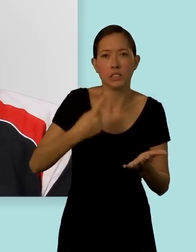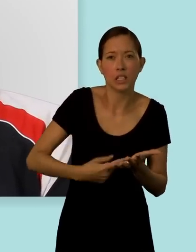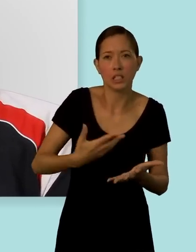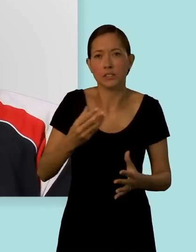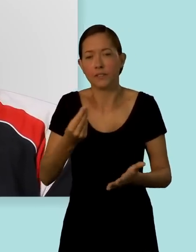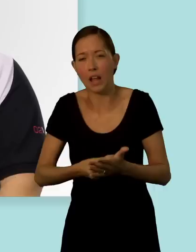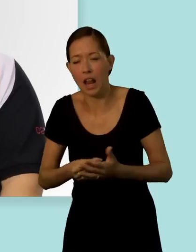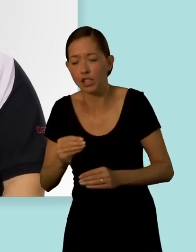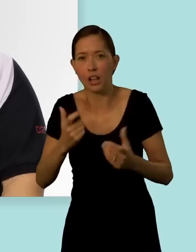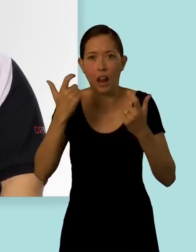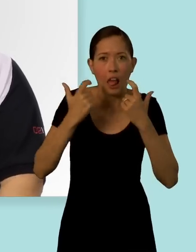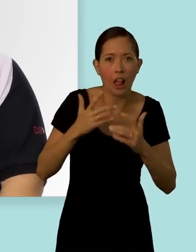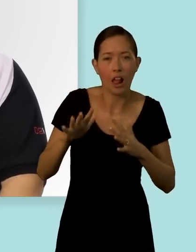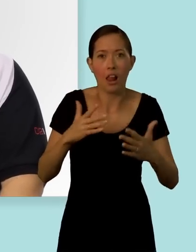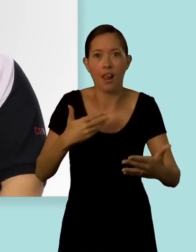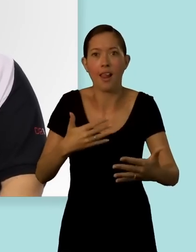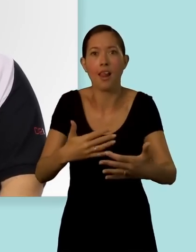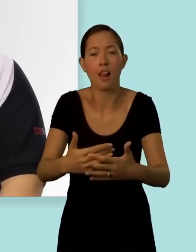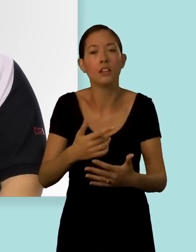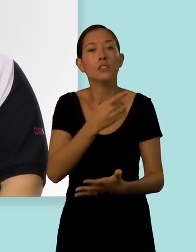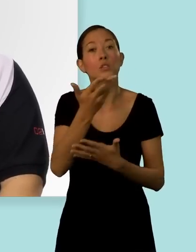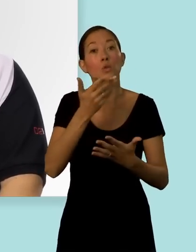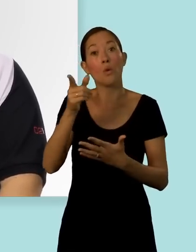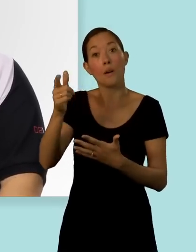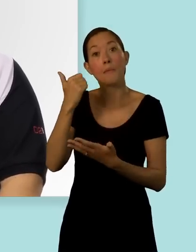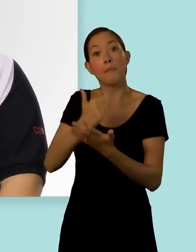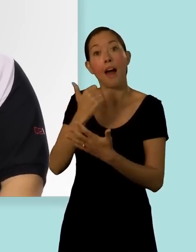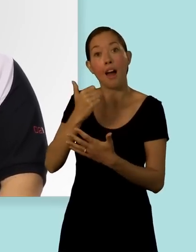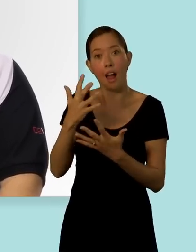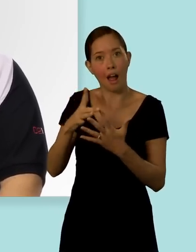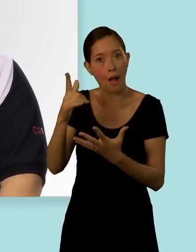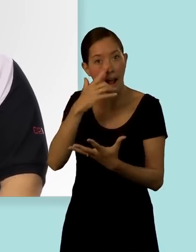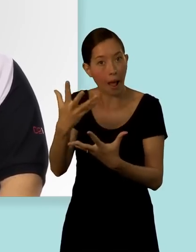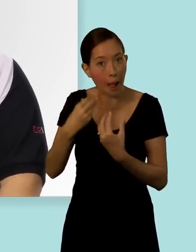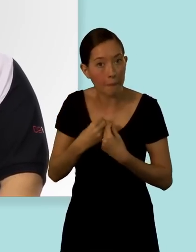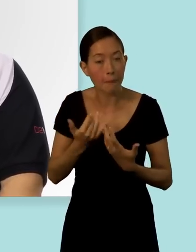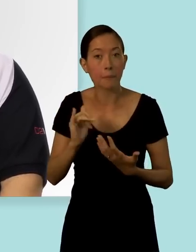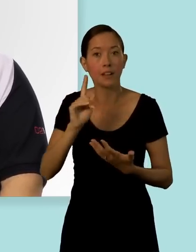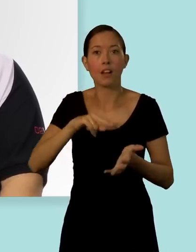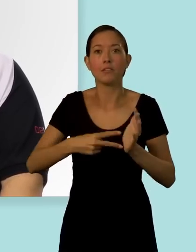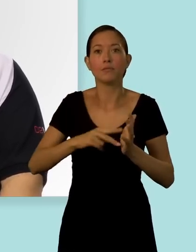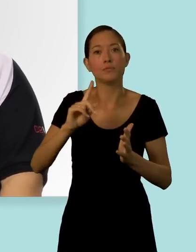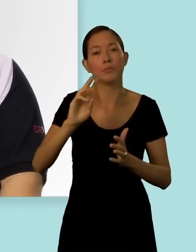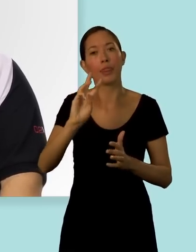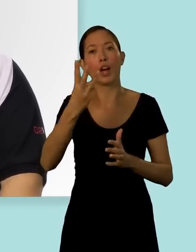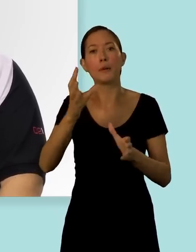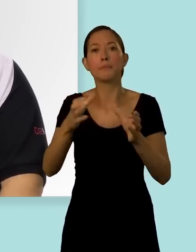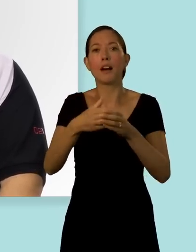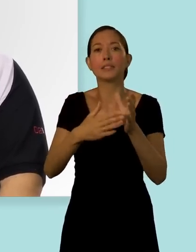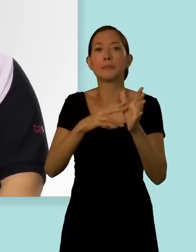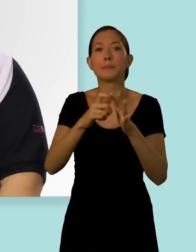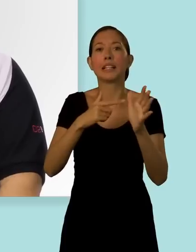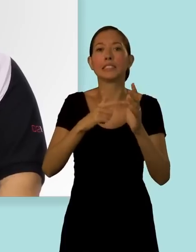as time goes on. Talk to your bank about what they can do to help. This might include arranging what's called a third-party